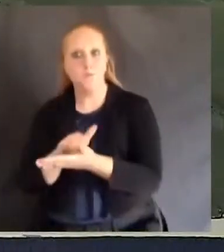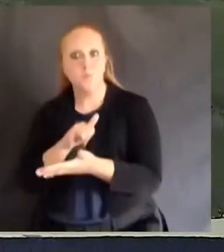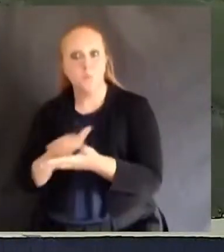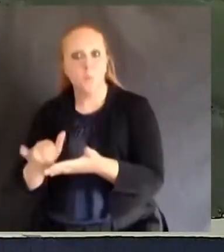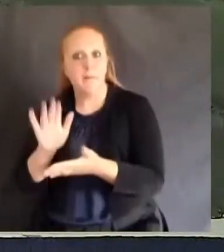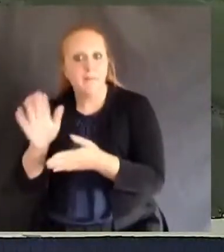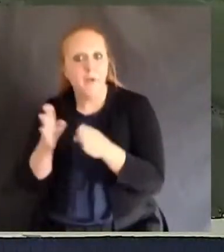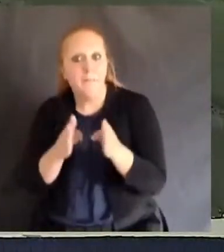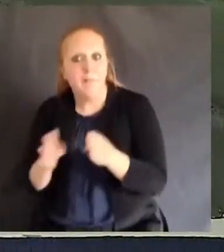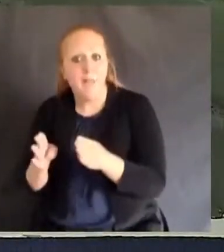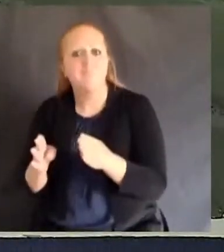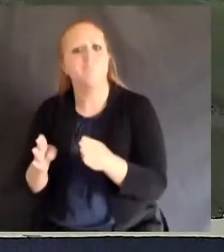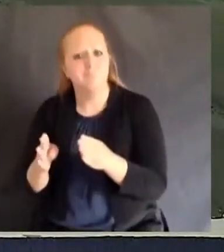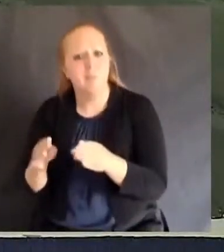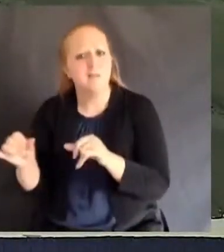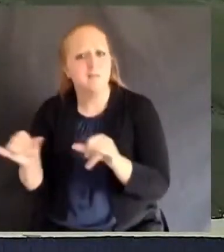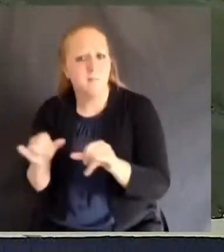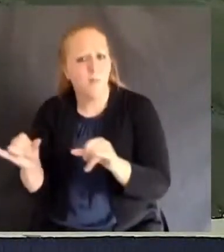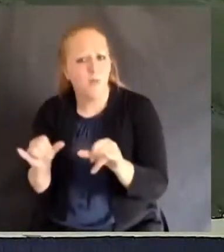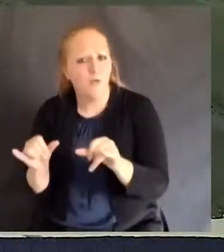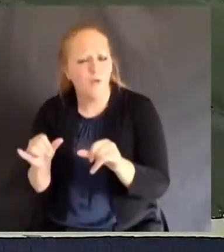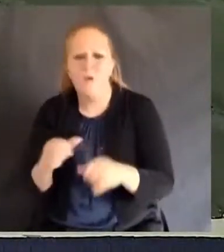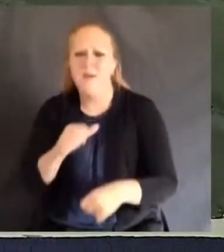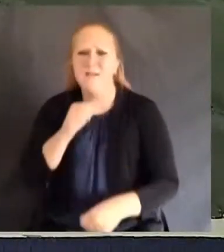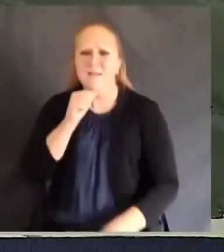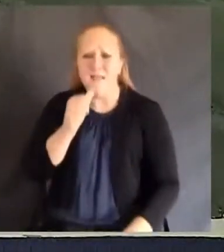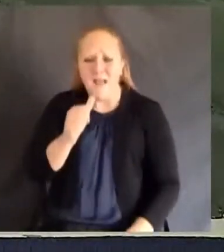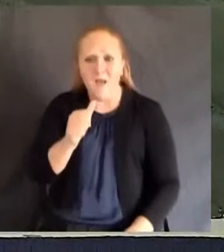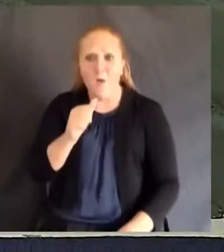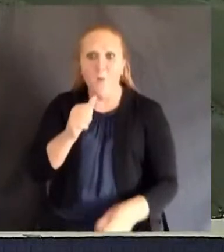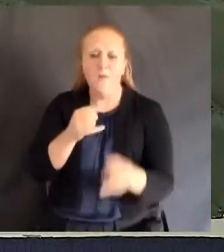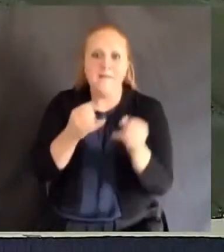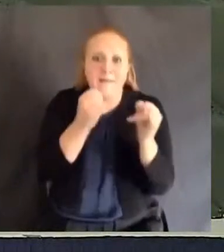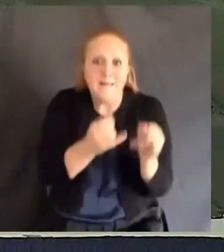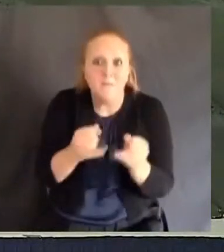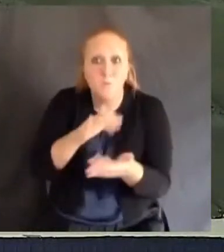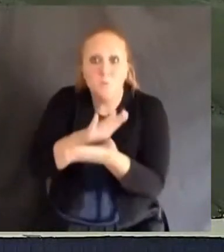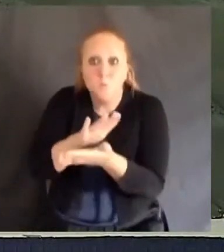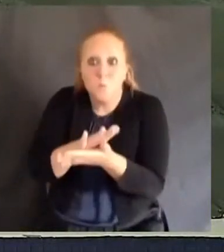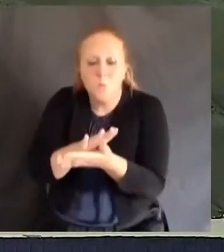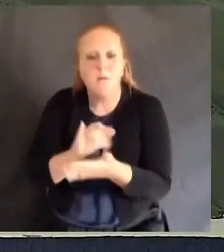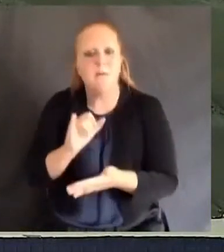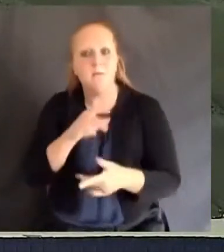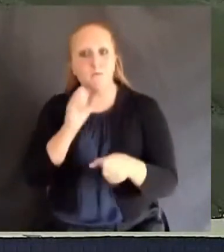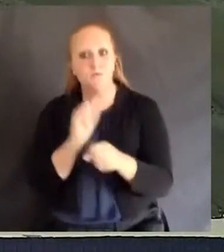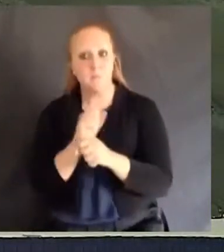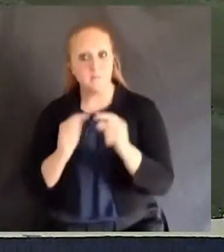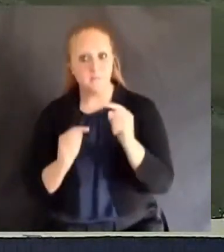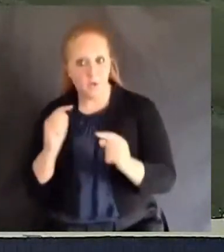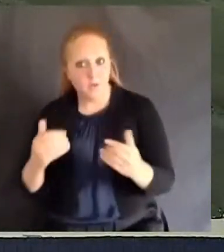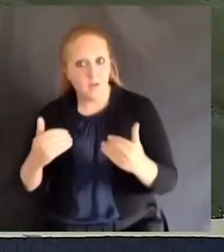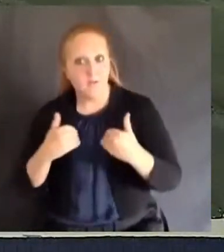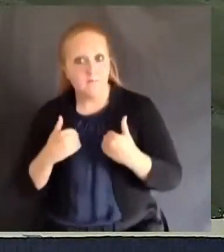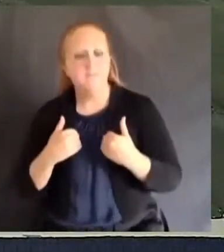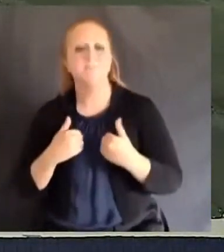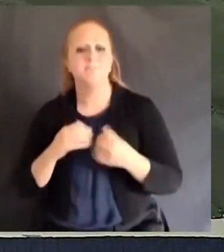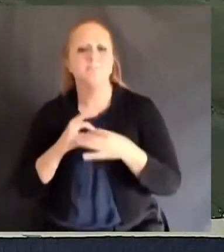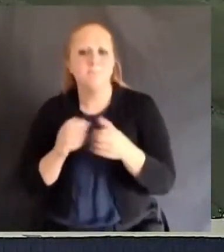plan. It's not an individual school plan. If there's a variation, it's a regional